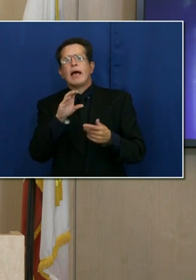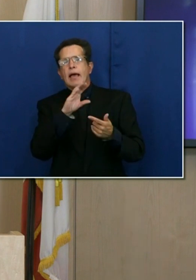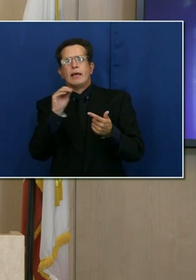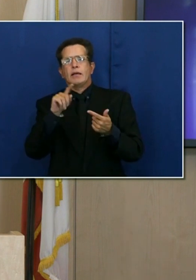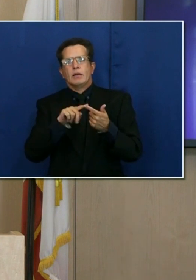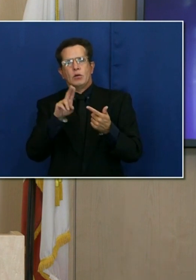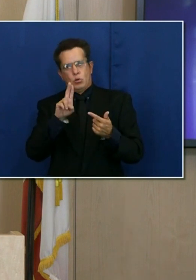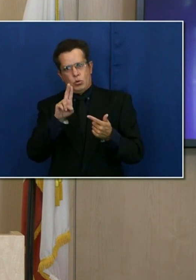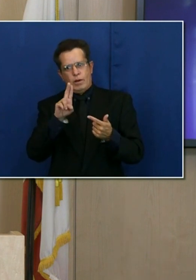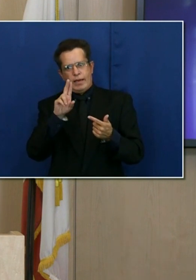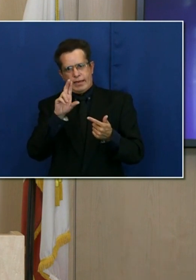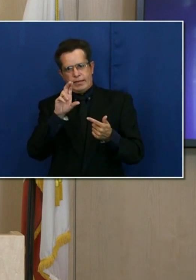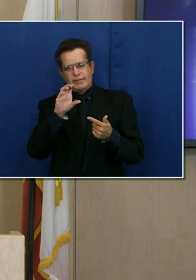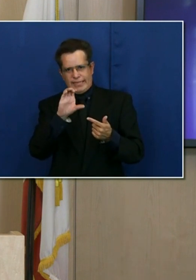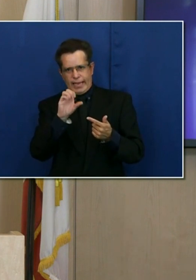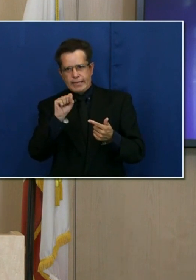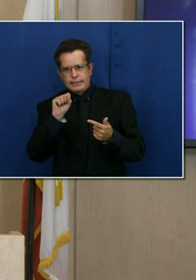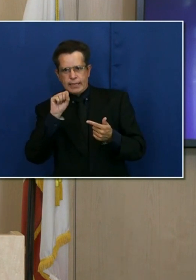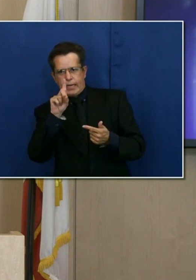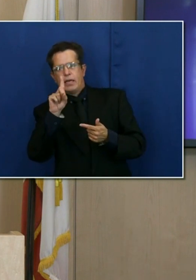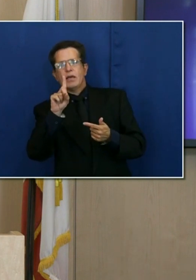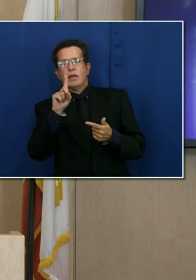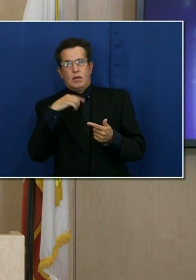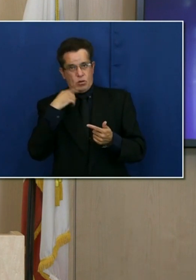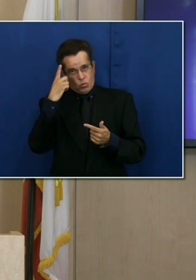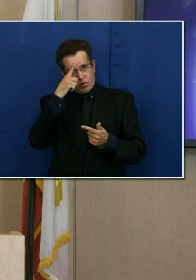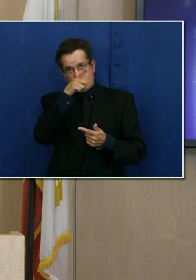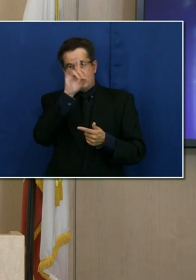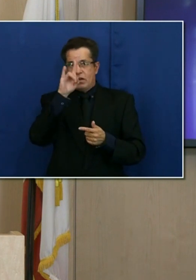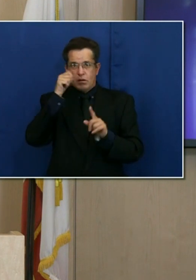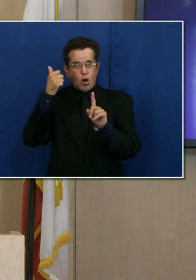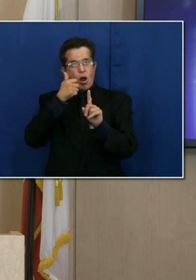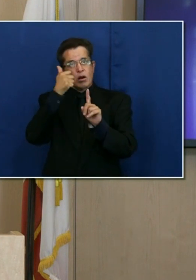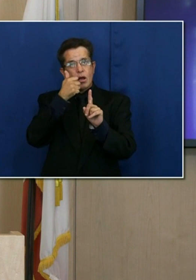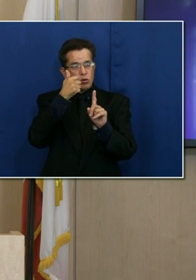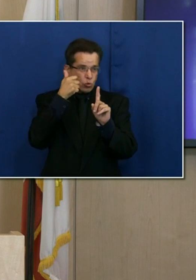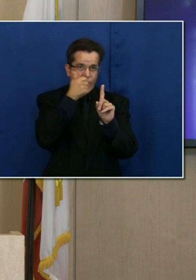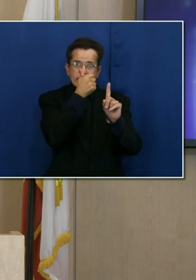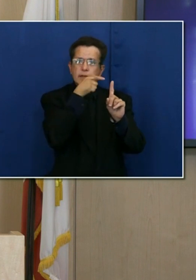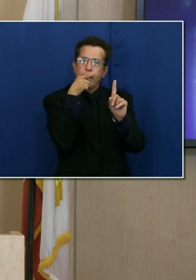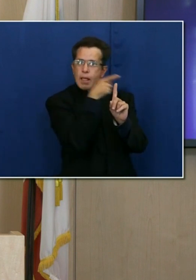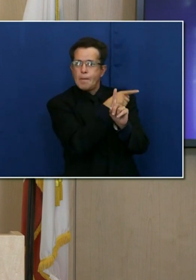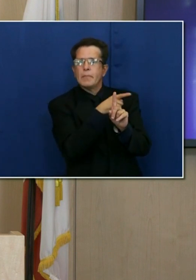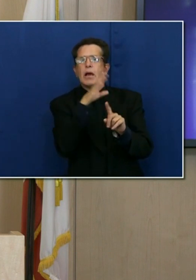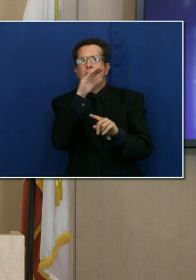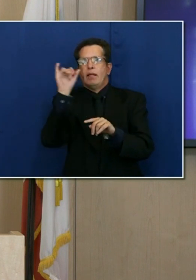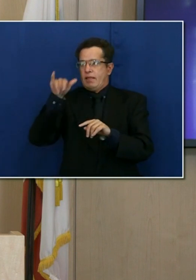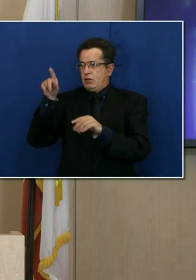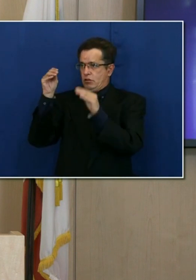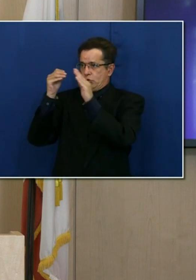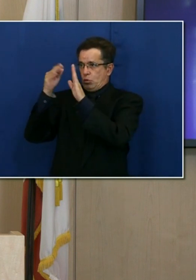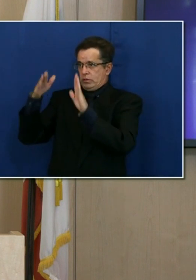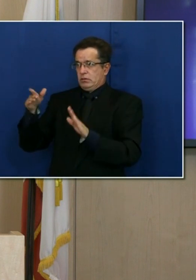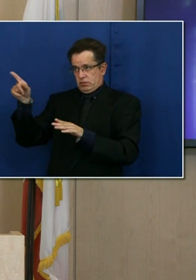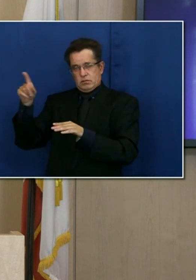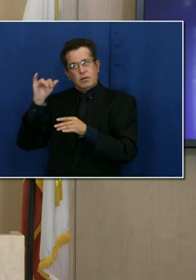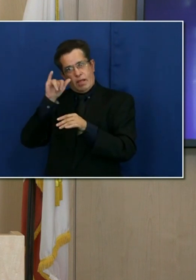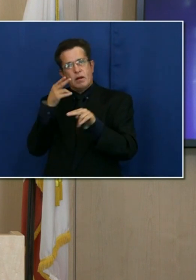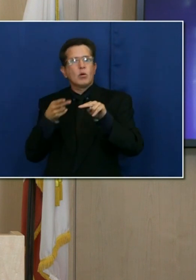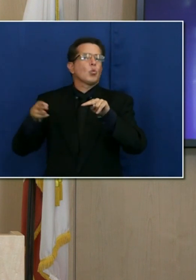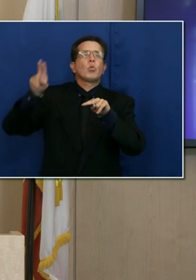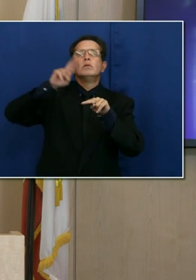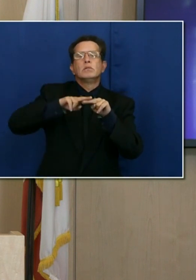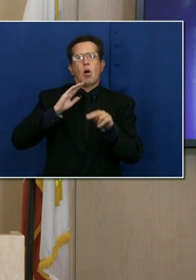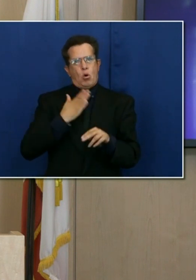working with these schools to provide reporting and contact tracing, and are these student cases contributing to the overall case count in the